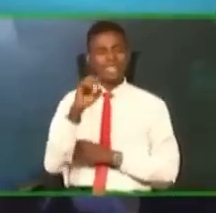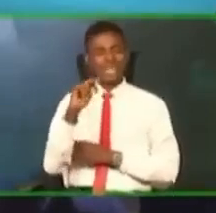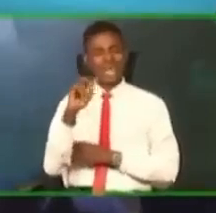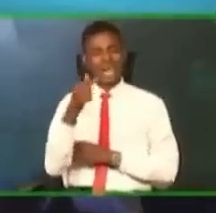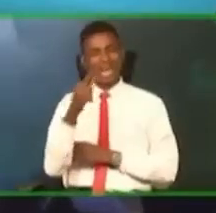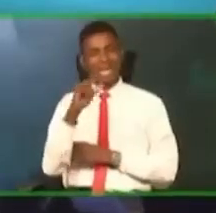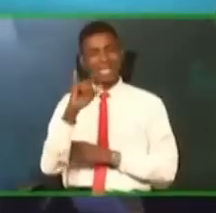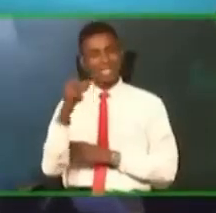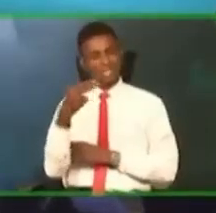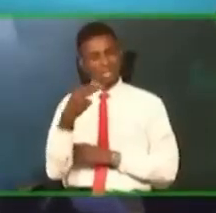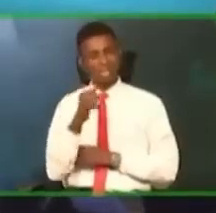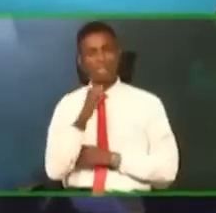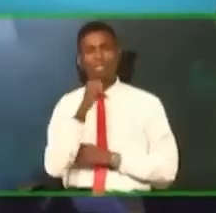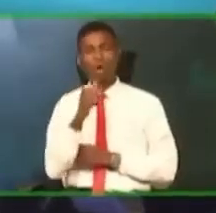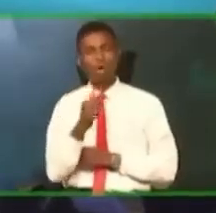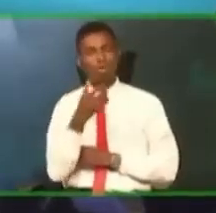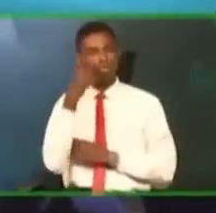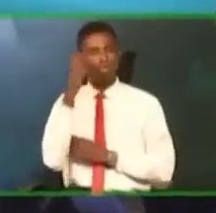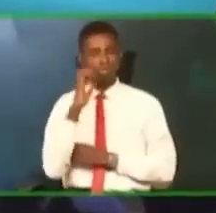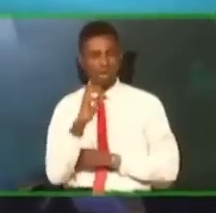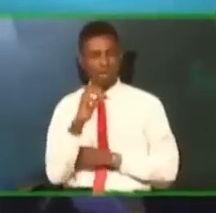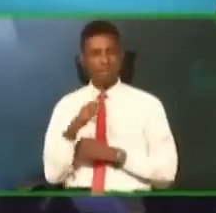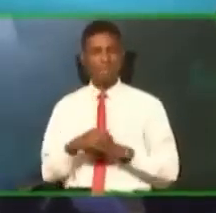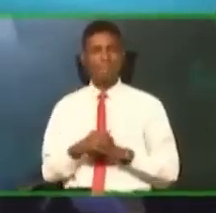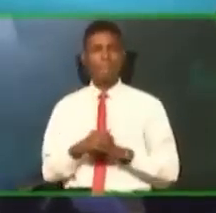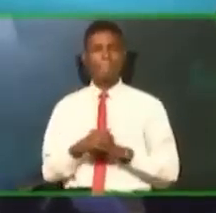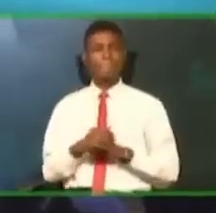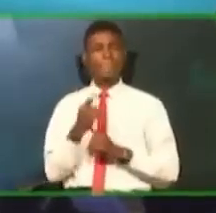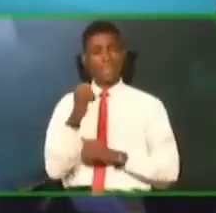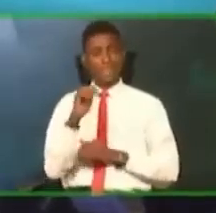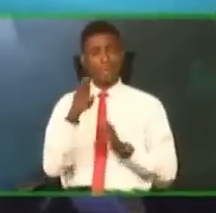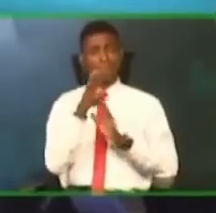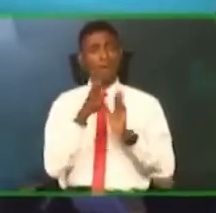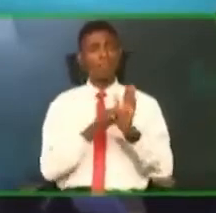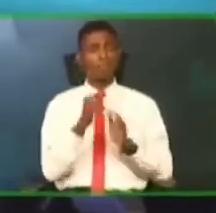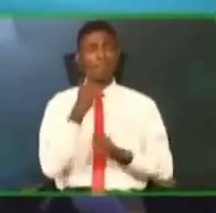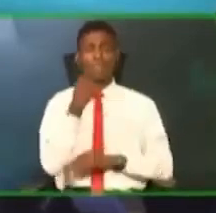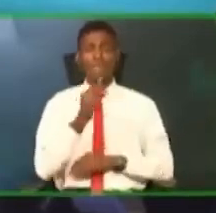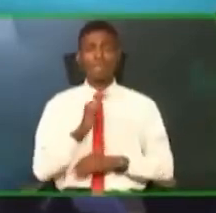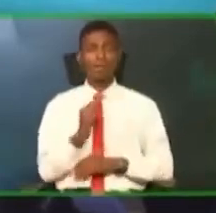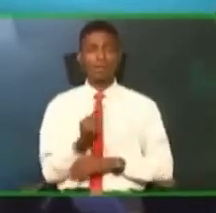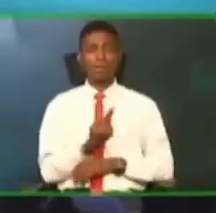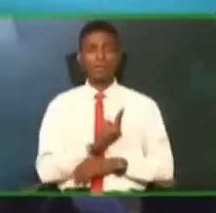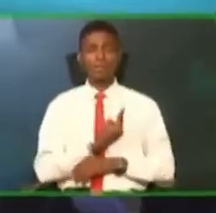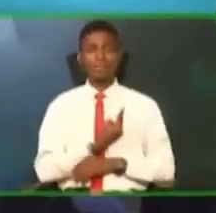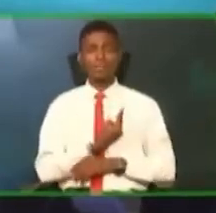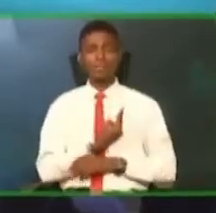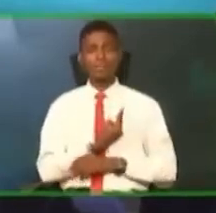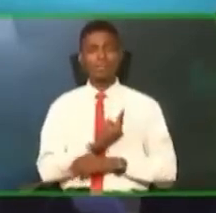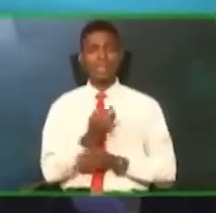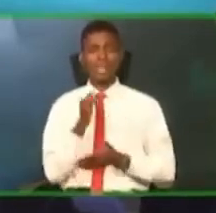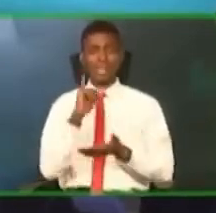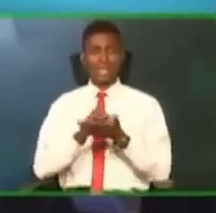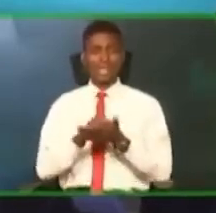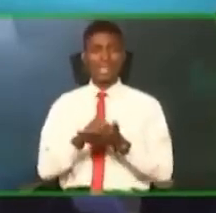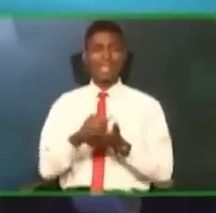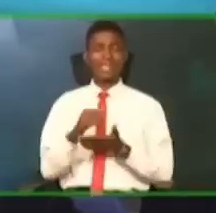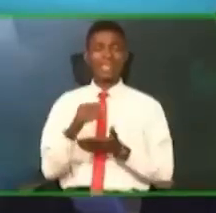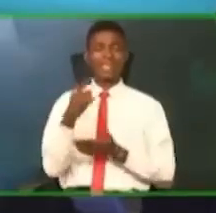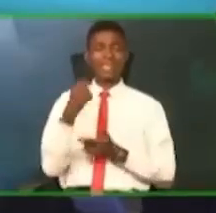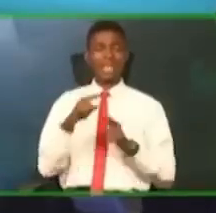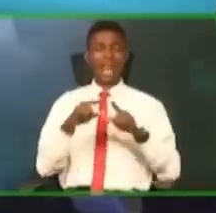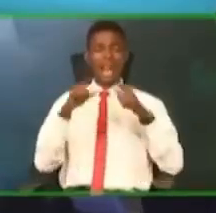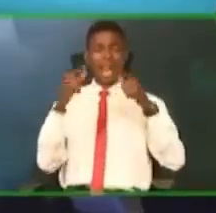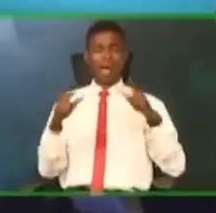Yoruba. In fact, the Bible tells us, Paul was speaking in 1 Corinthians 13 verse 1, that there are the language